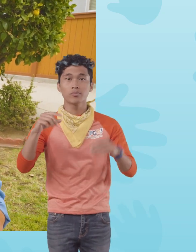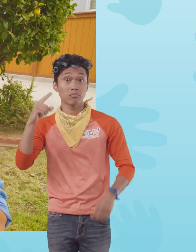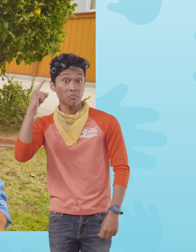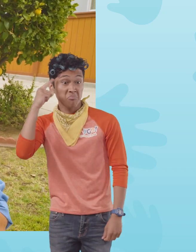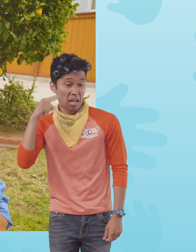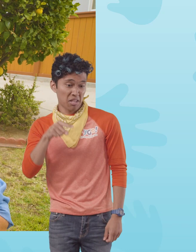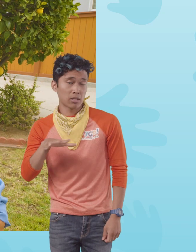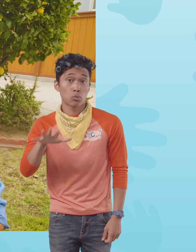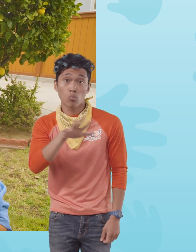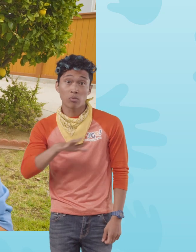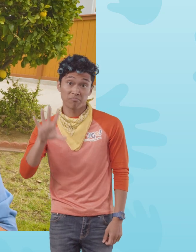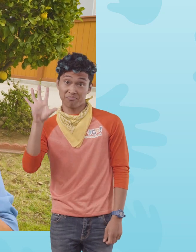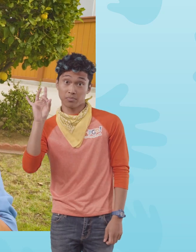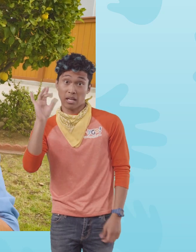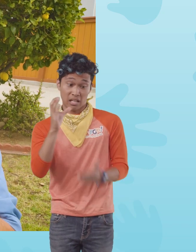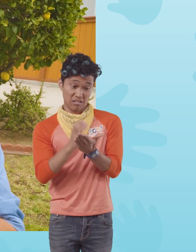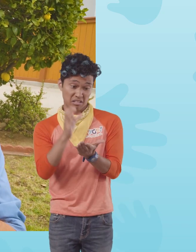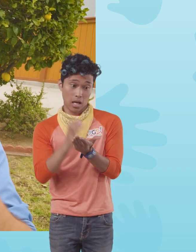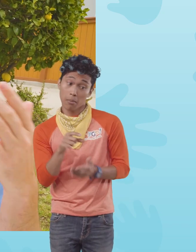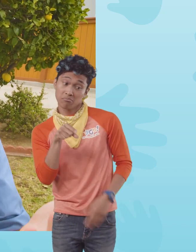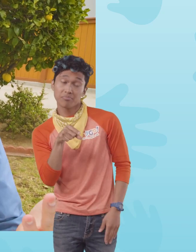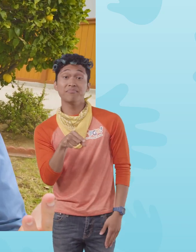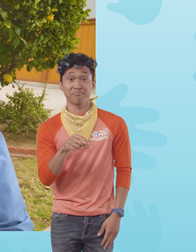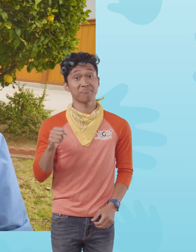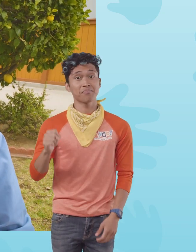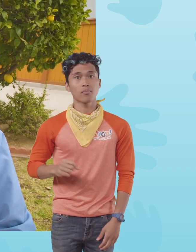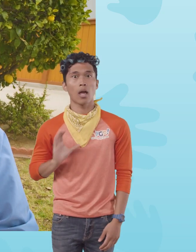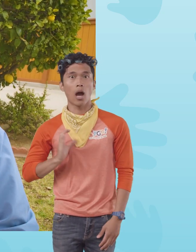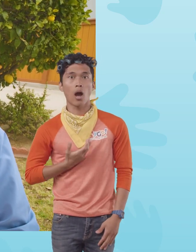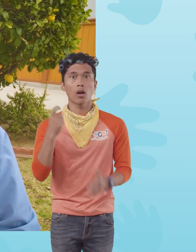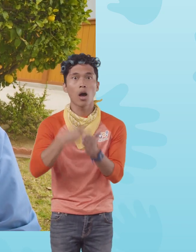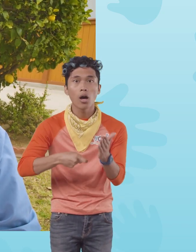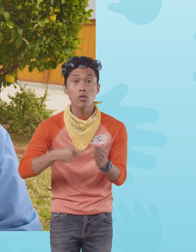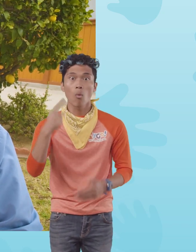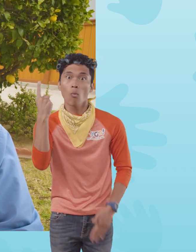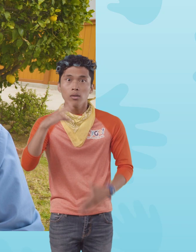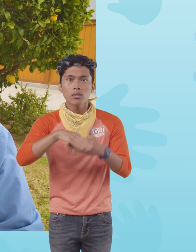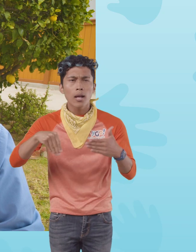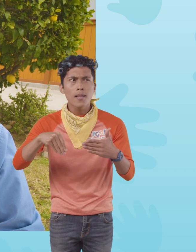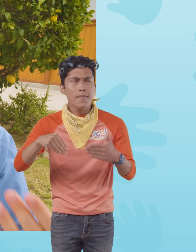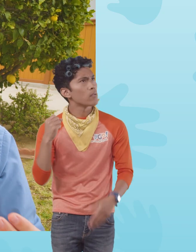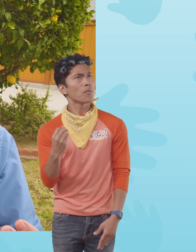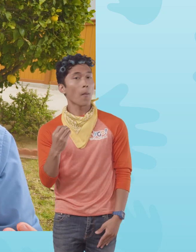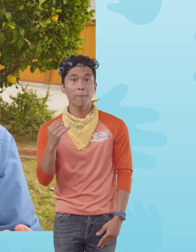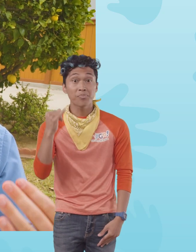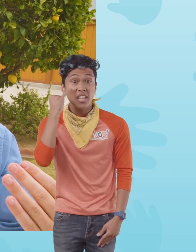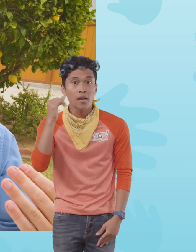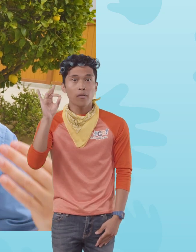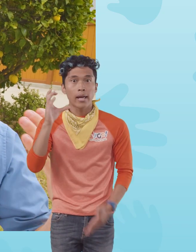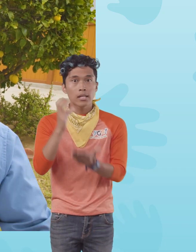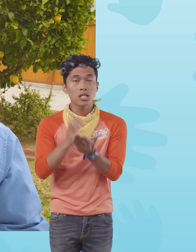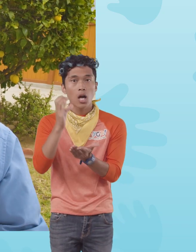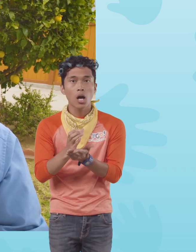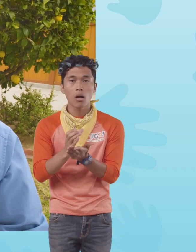think there's about 8 cups in here, and our cost is $1. So 8 cups, if we